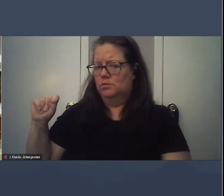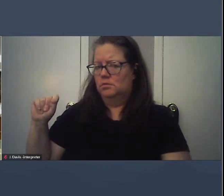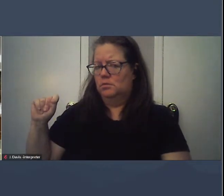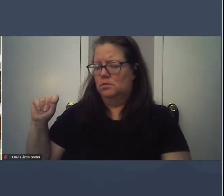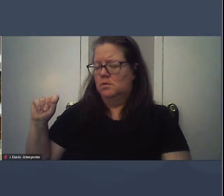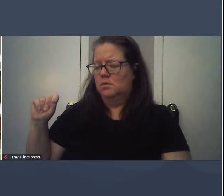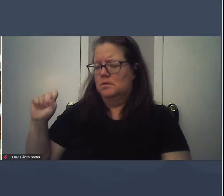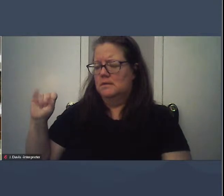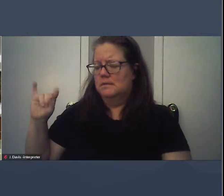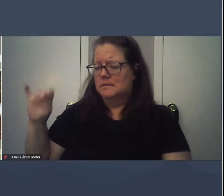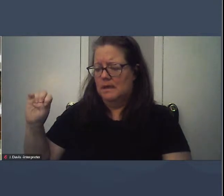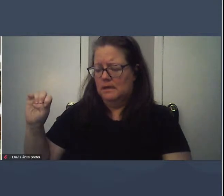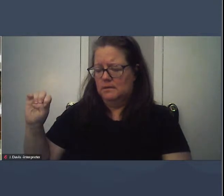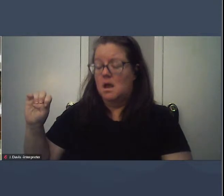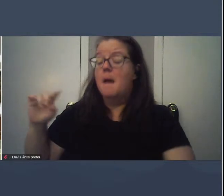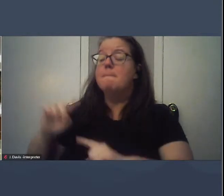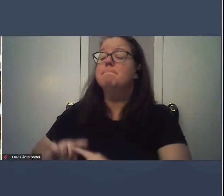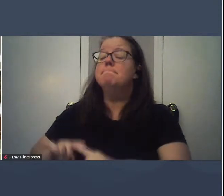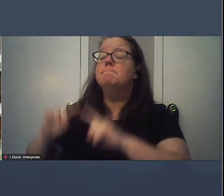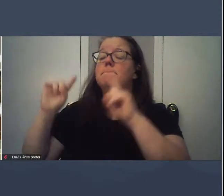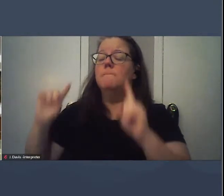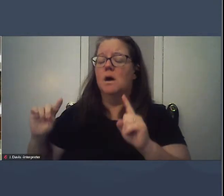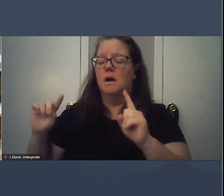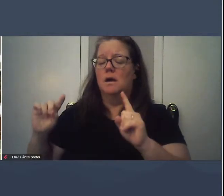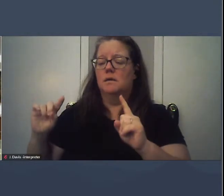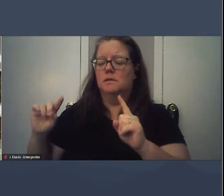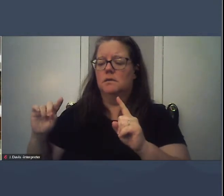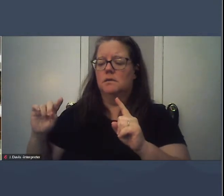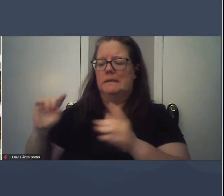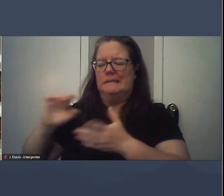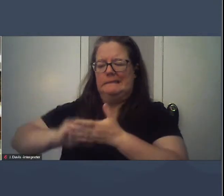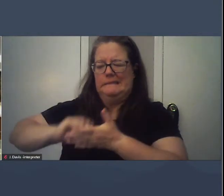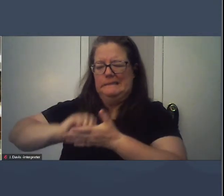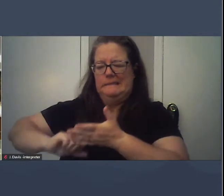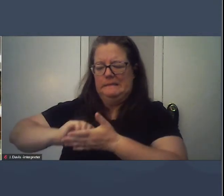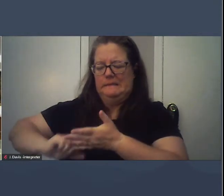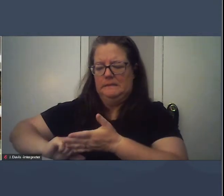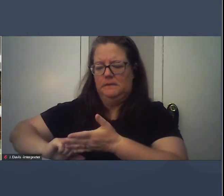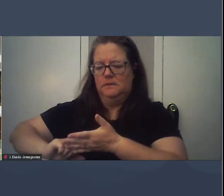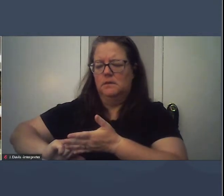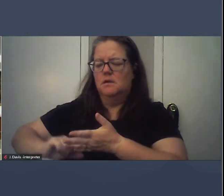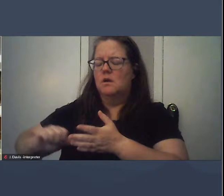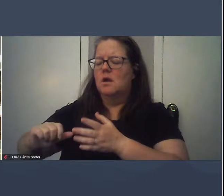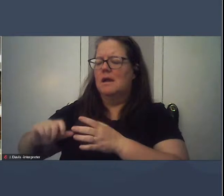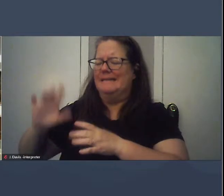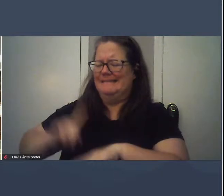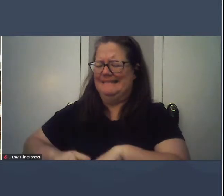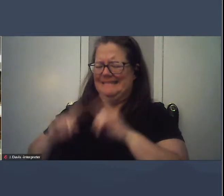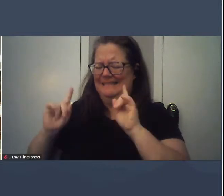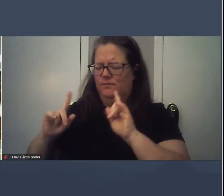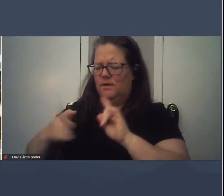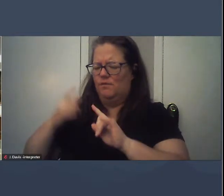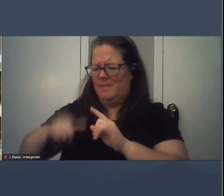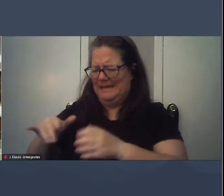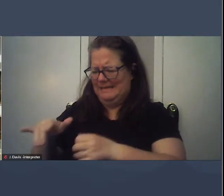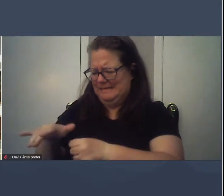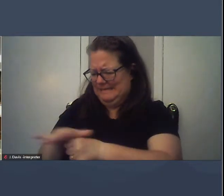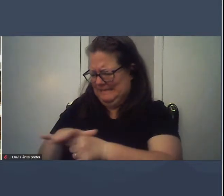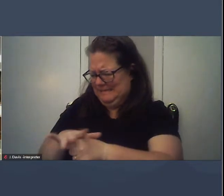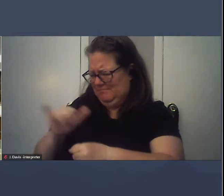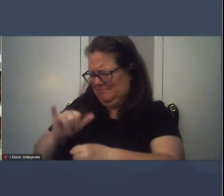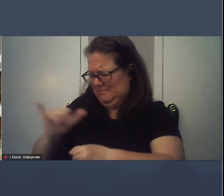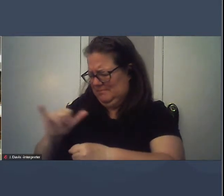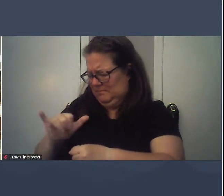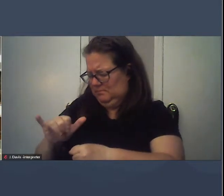site, but was the removal of that another place within that same locale?